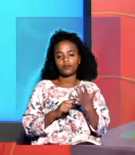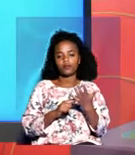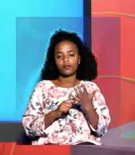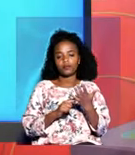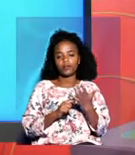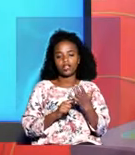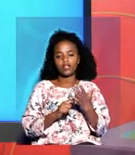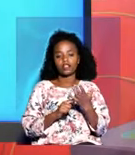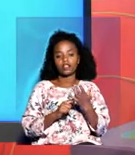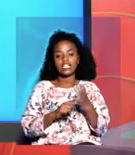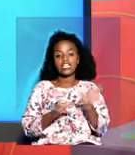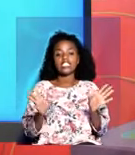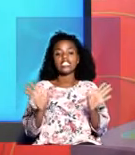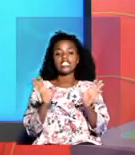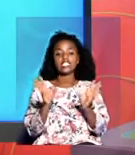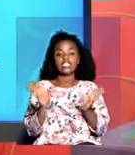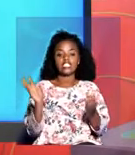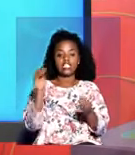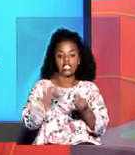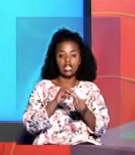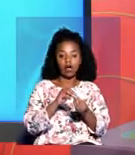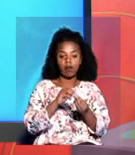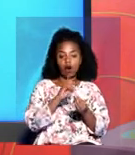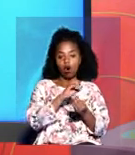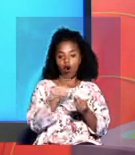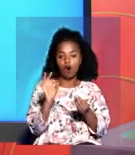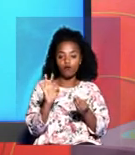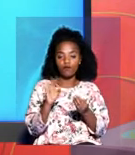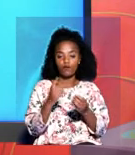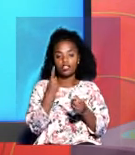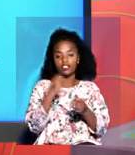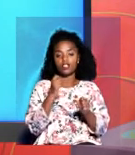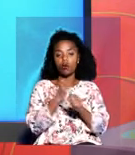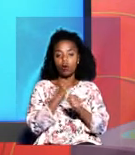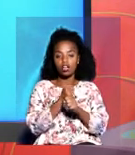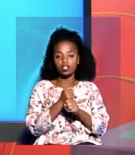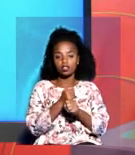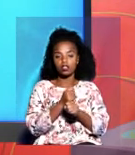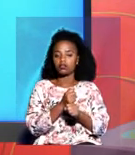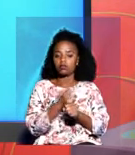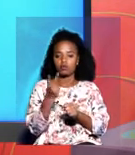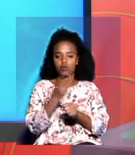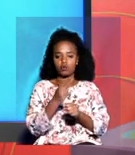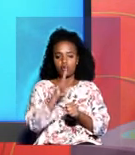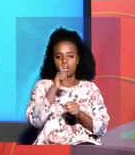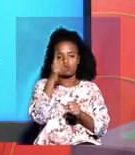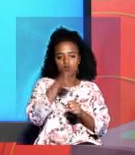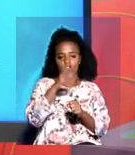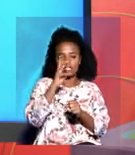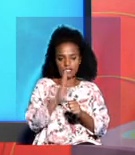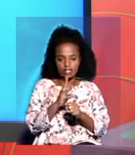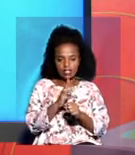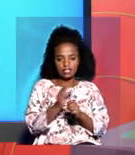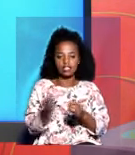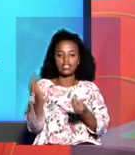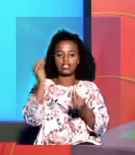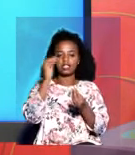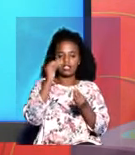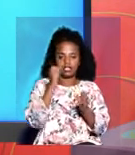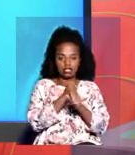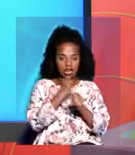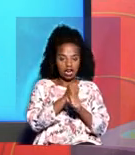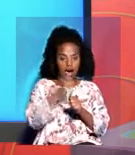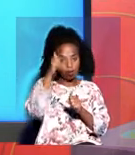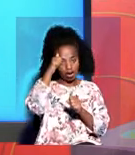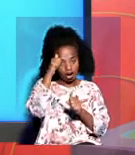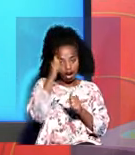the sum of the work together will be 1, or full job will be done when you add X over 6 part of the job done by